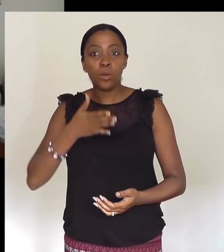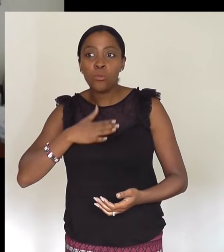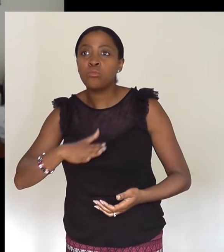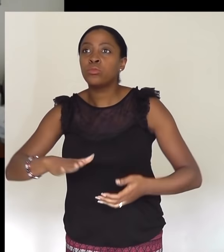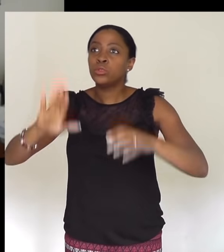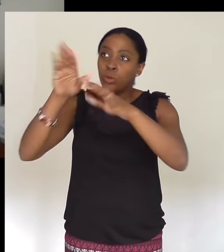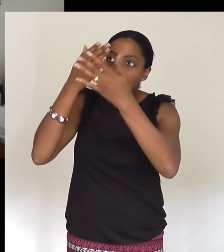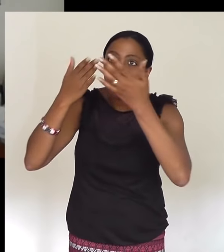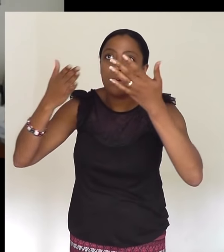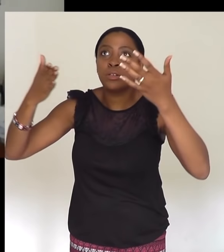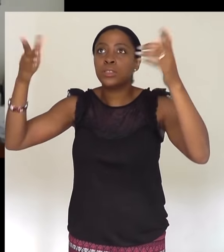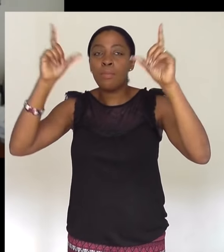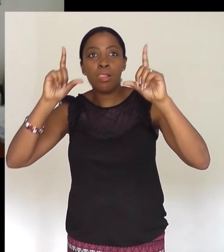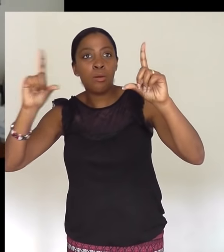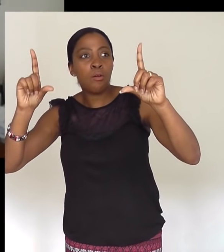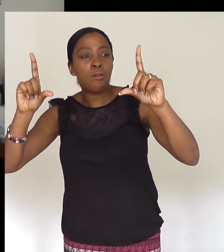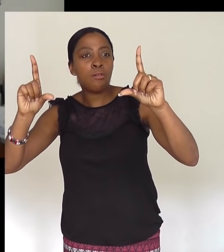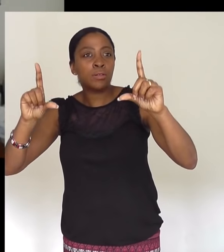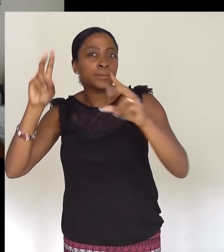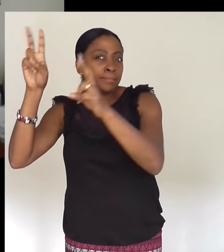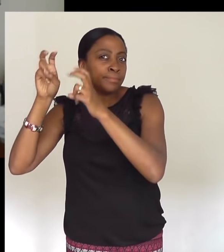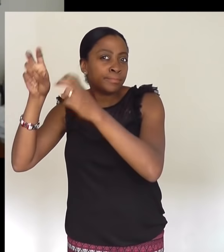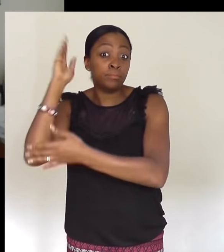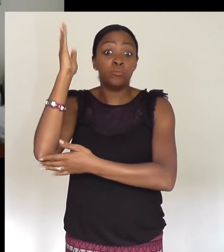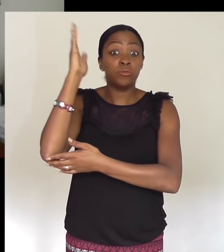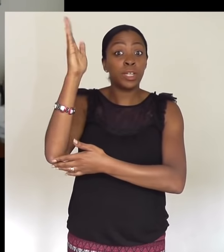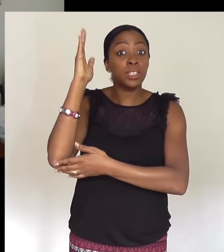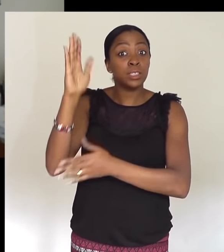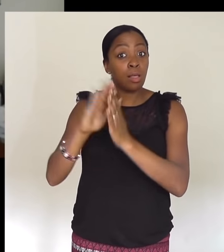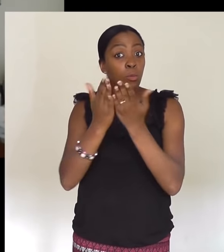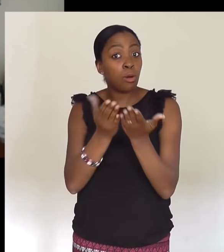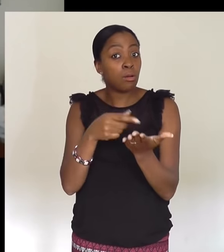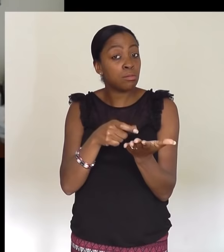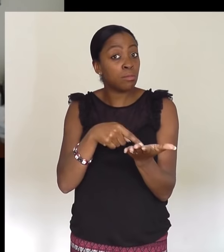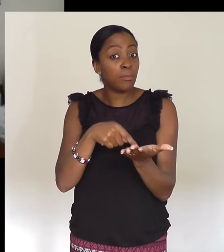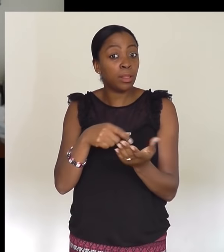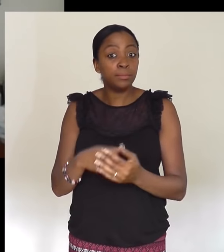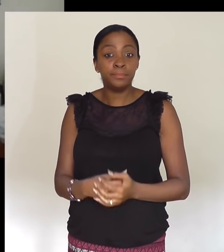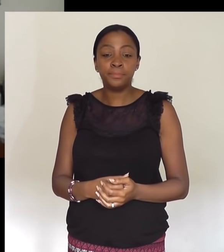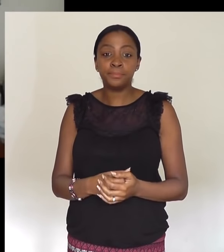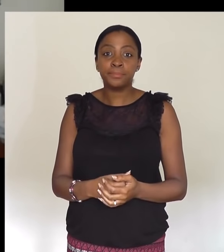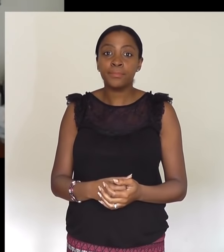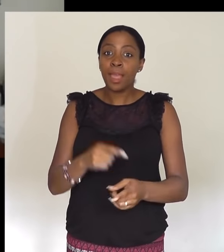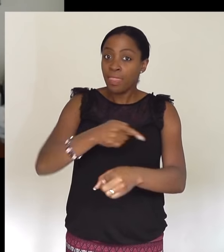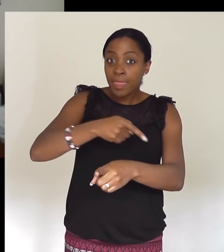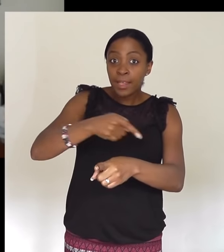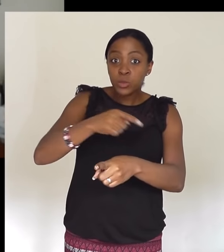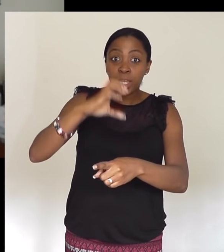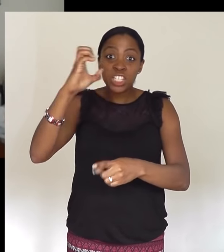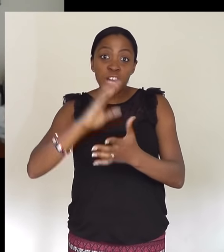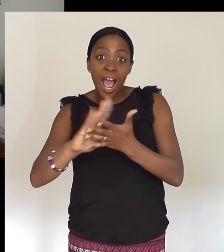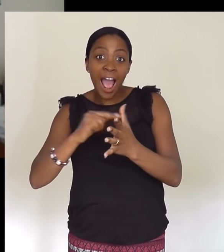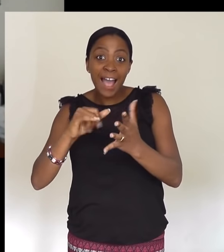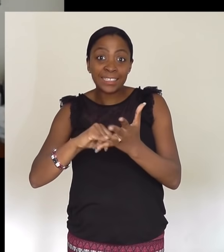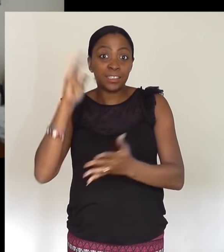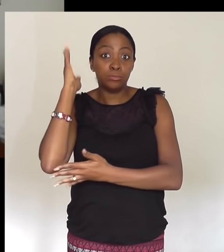our Lord and listen to teaching from his word. This week, Chas Woods is going to be speaking on the subject of where is God